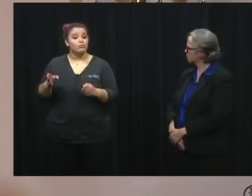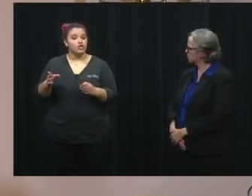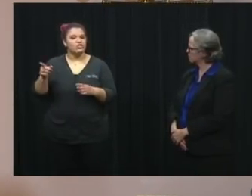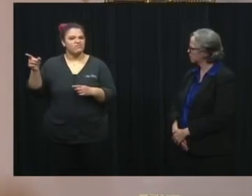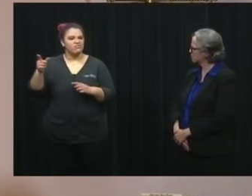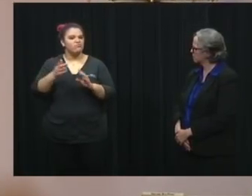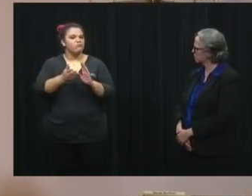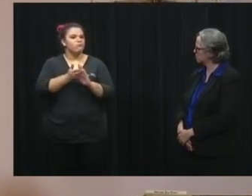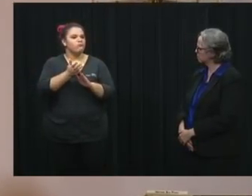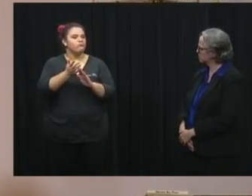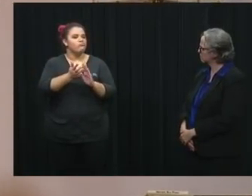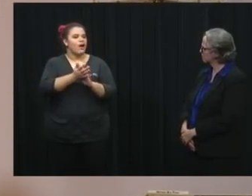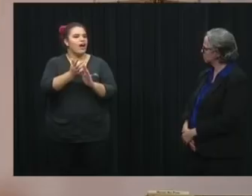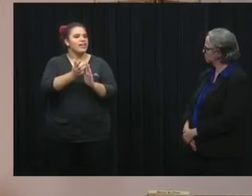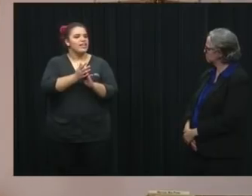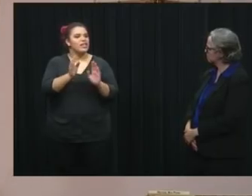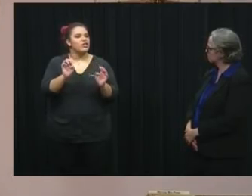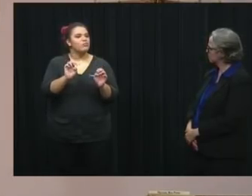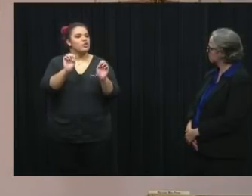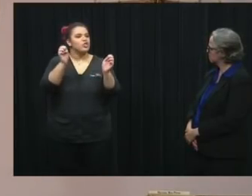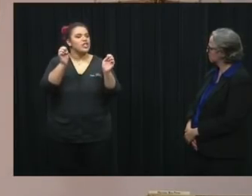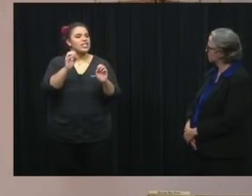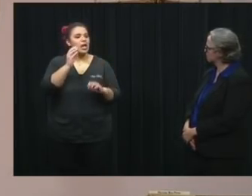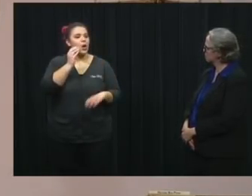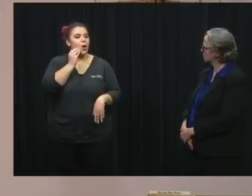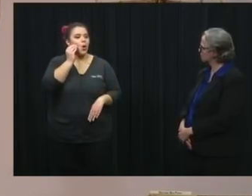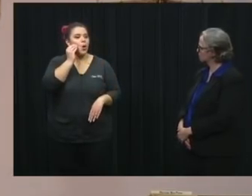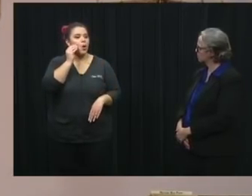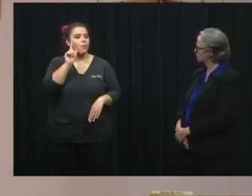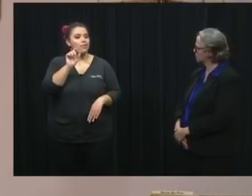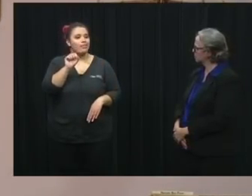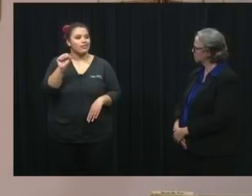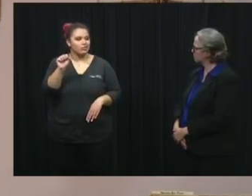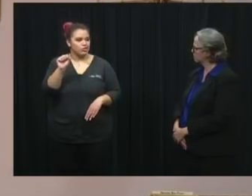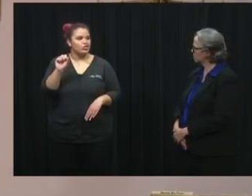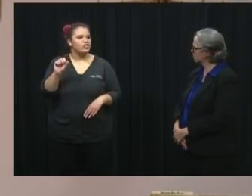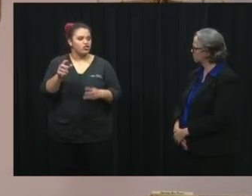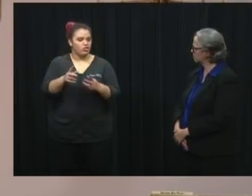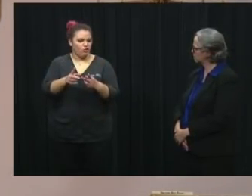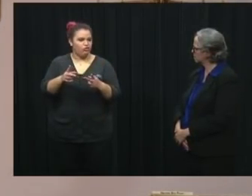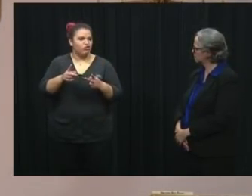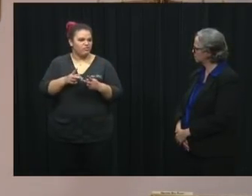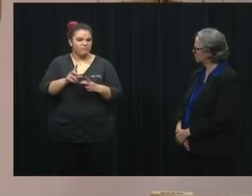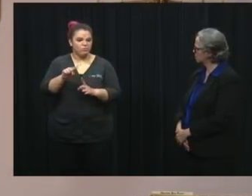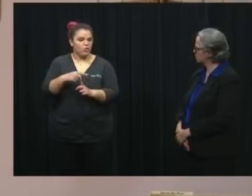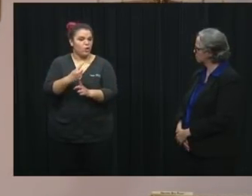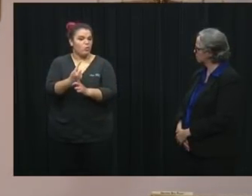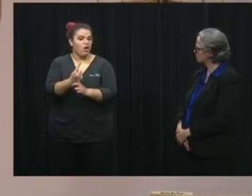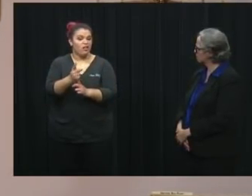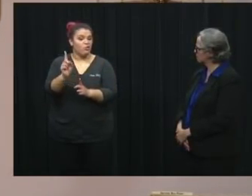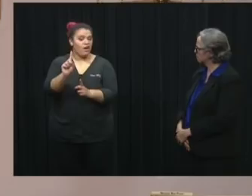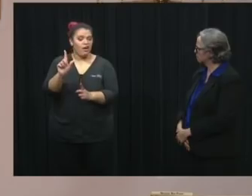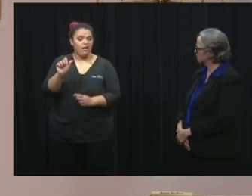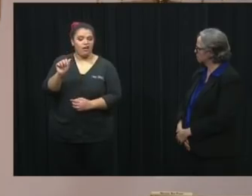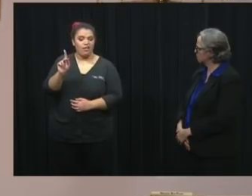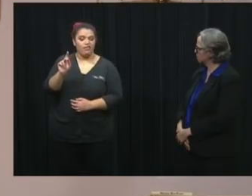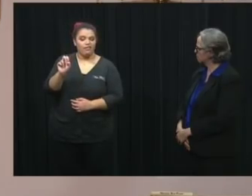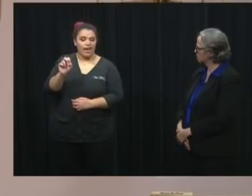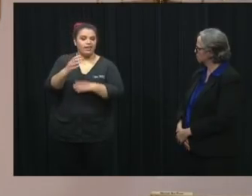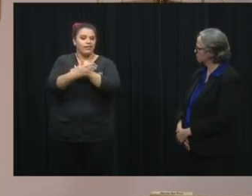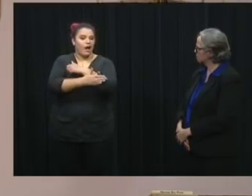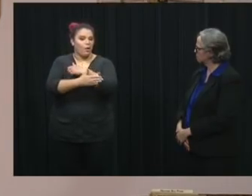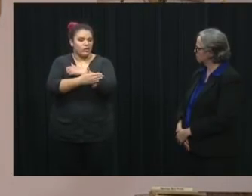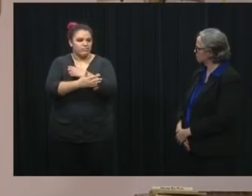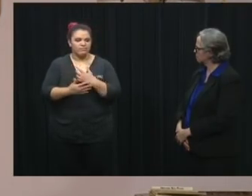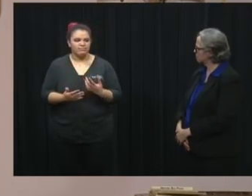shelter, the only emergency homeless shelter in Lake County. He's wondering what the plan is. He says he's in charge of 50 people a night, sort of in